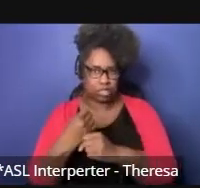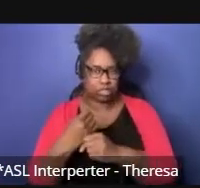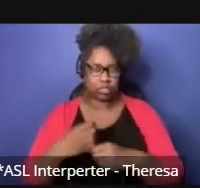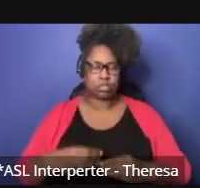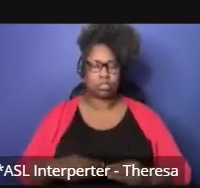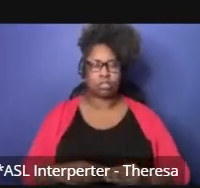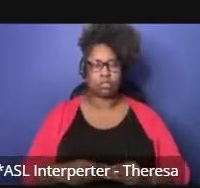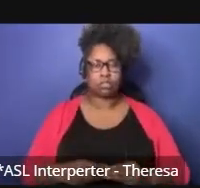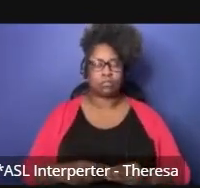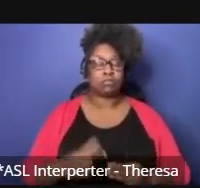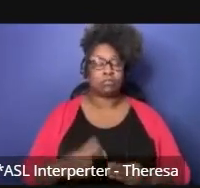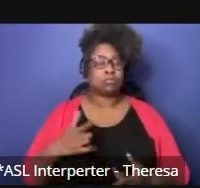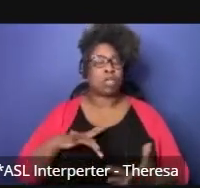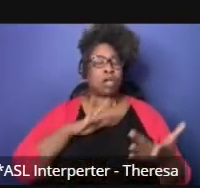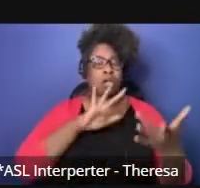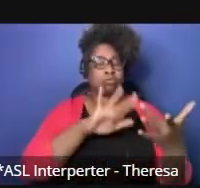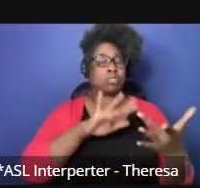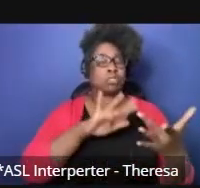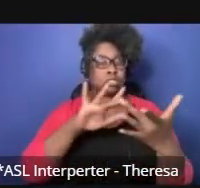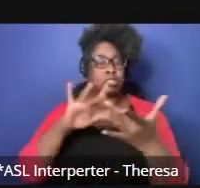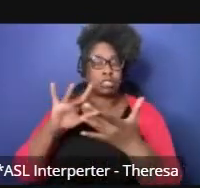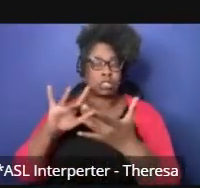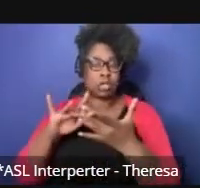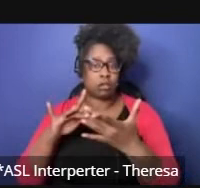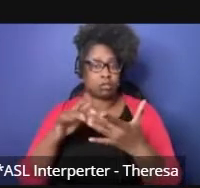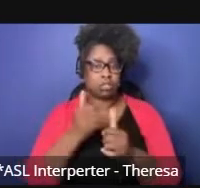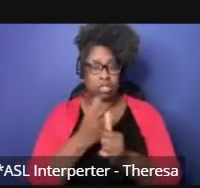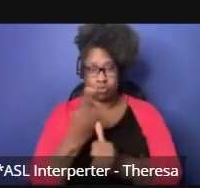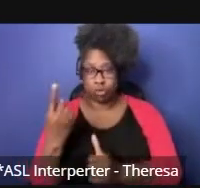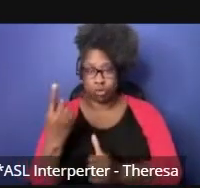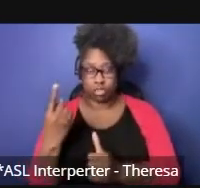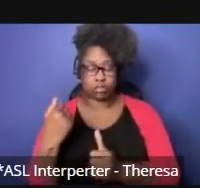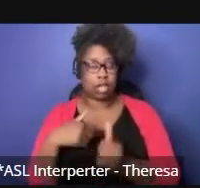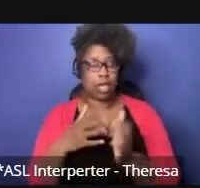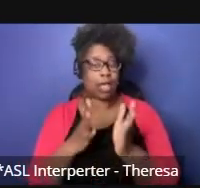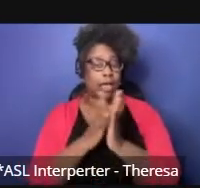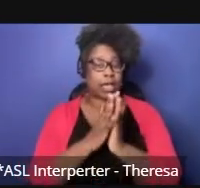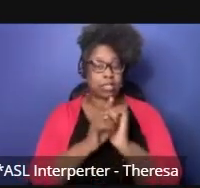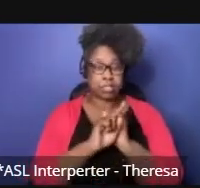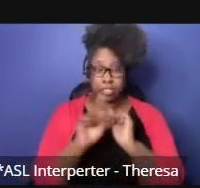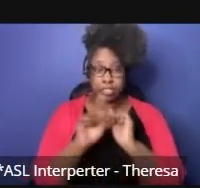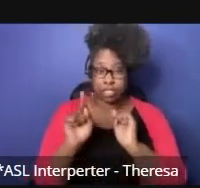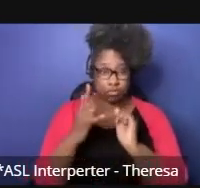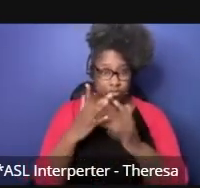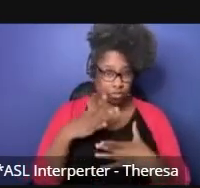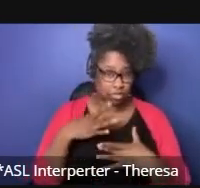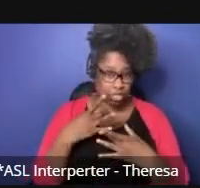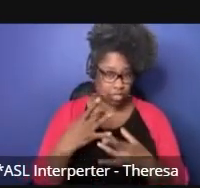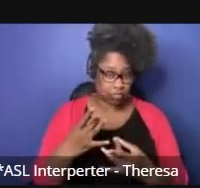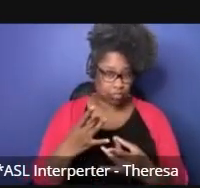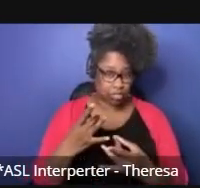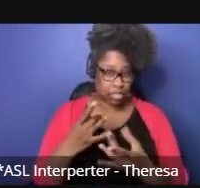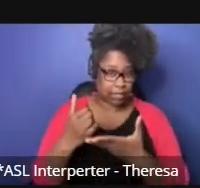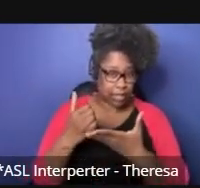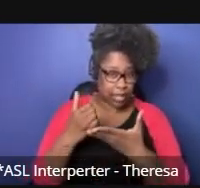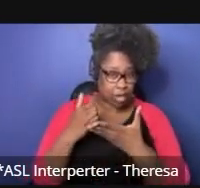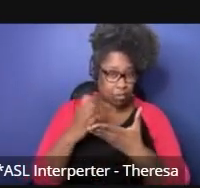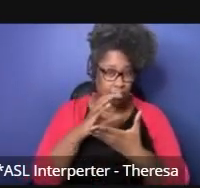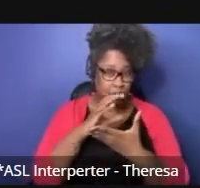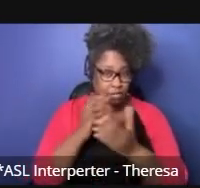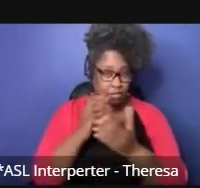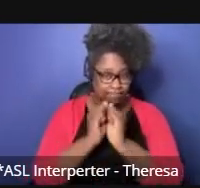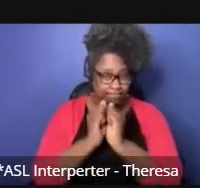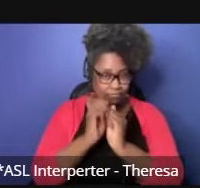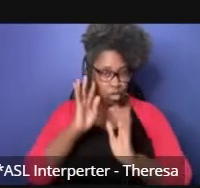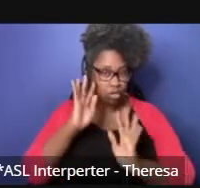I reached out to everybody and asked if a group of folks would be interested in informing and helping co-create